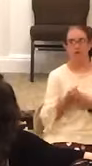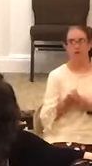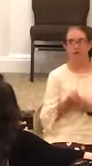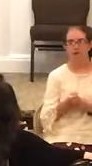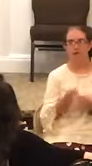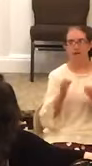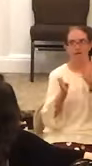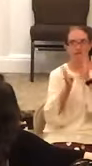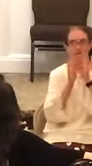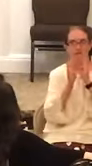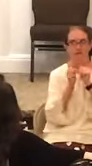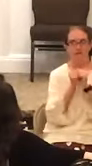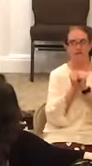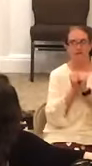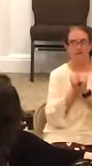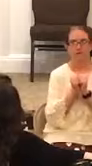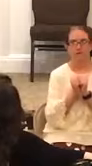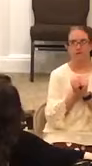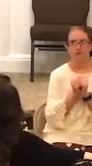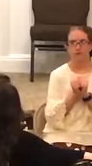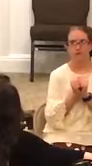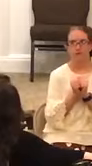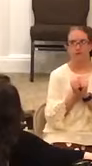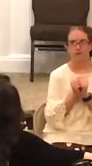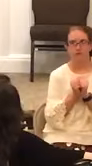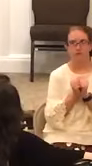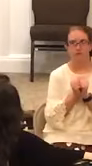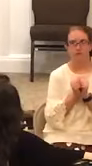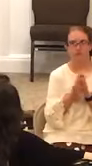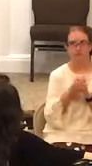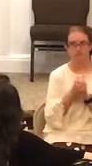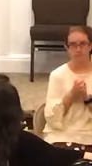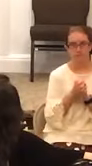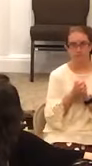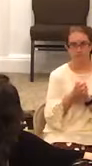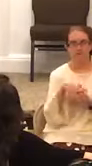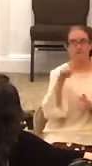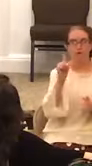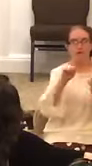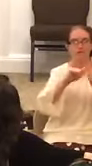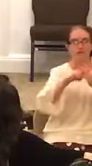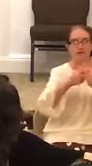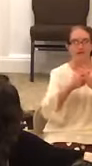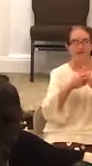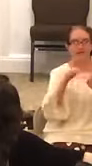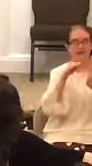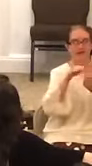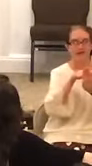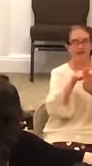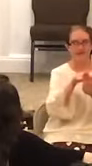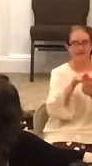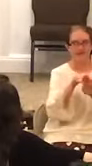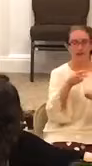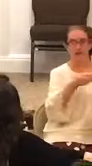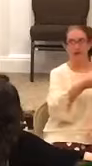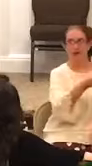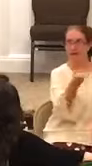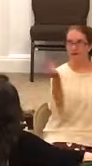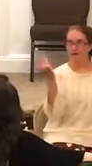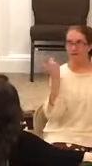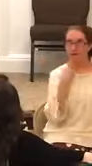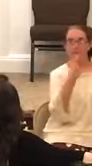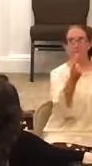our fellowship with God could be destroyed. And he said, so if it first began at us,